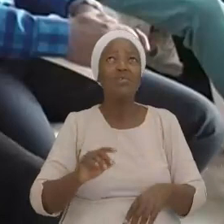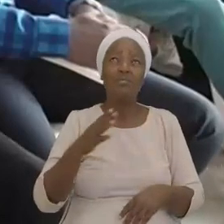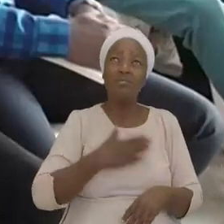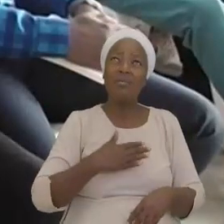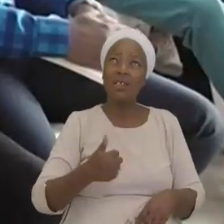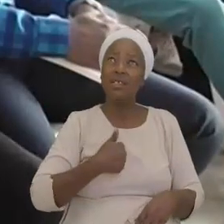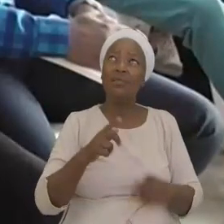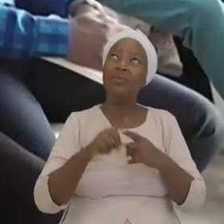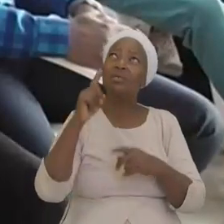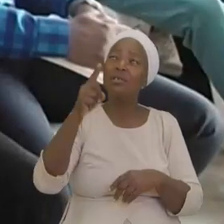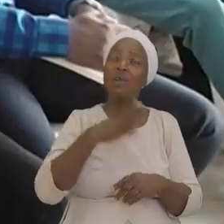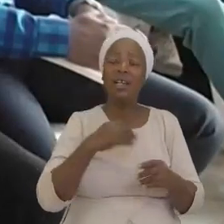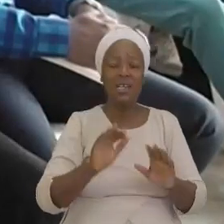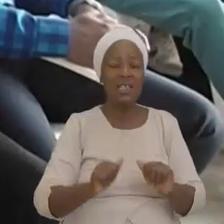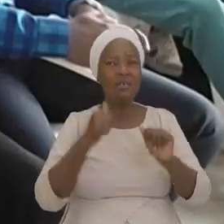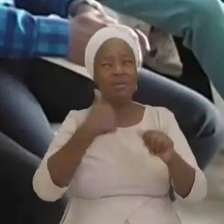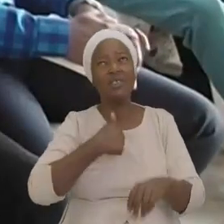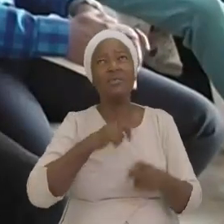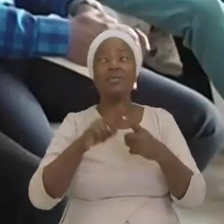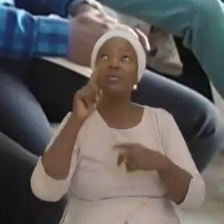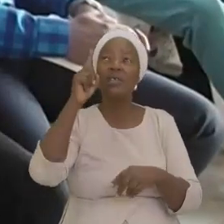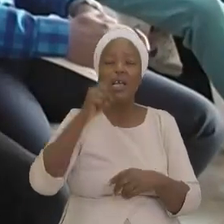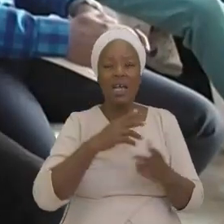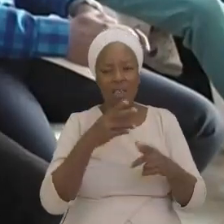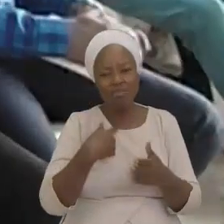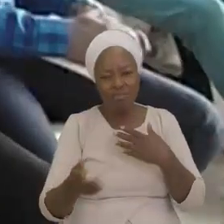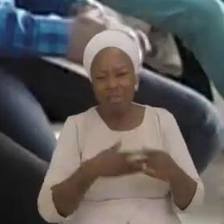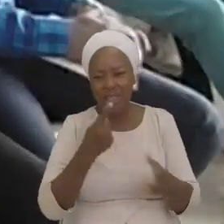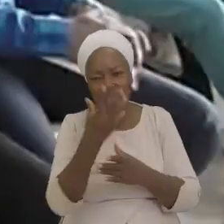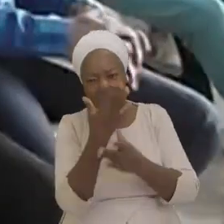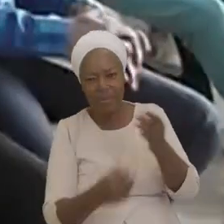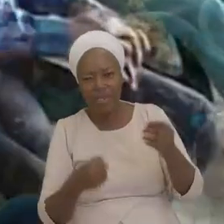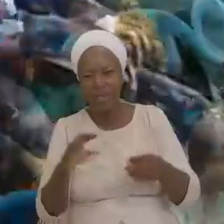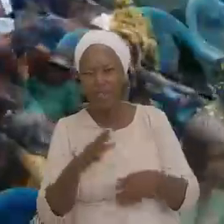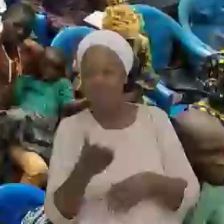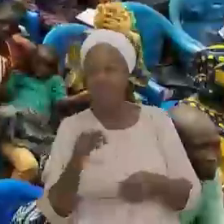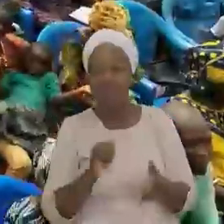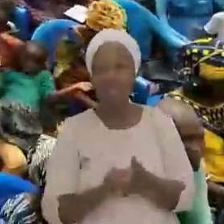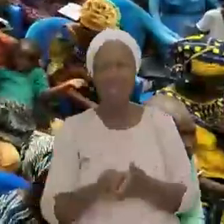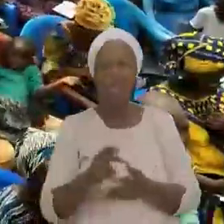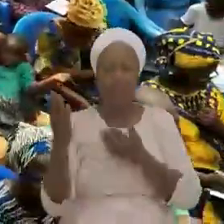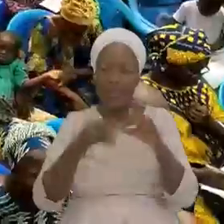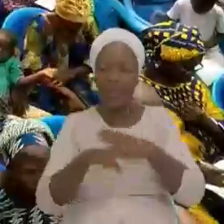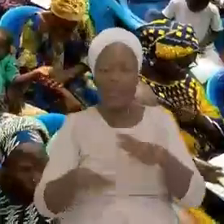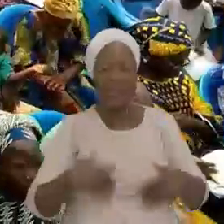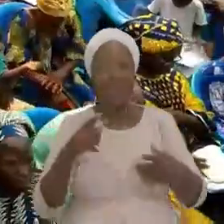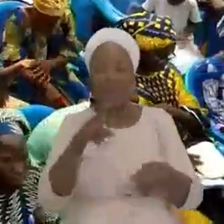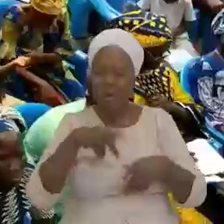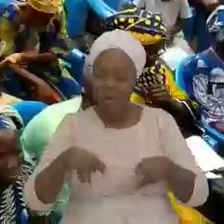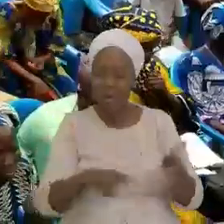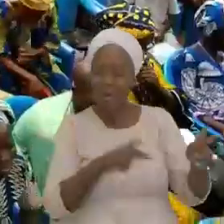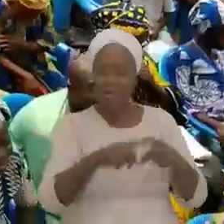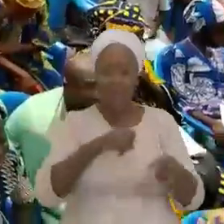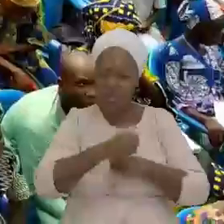to. And whatever the absence of those things bring in your life, you're ready to suffer that, so